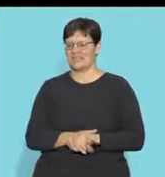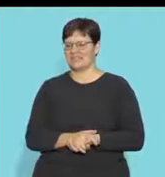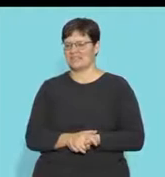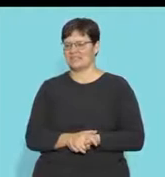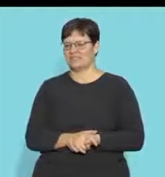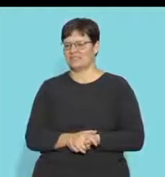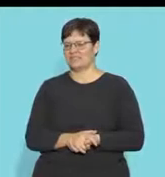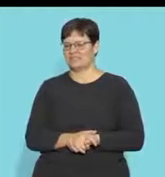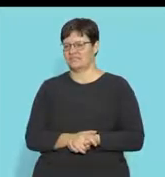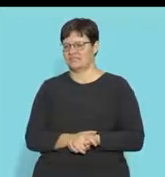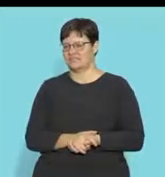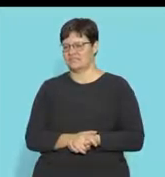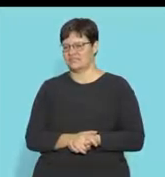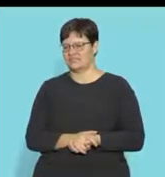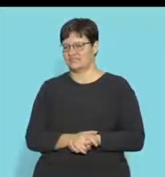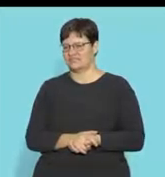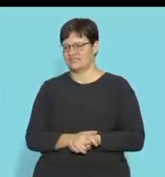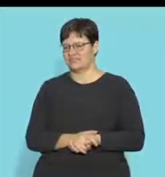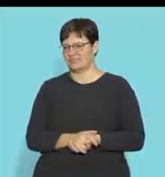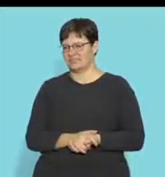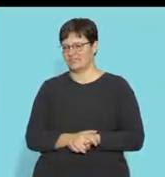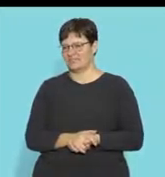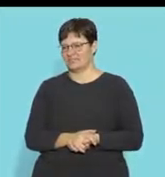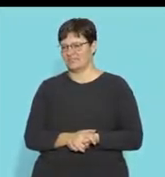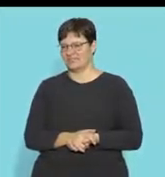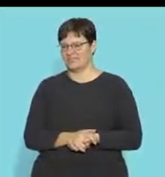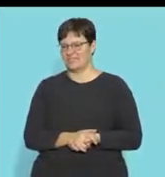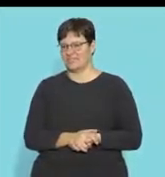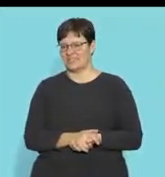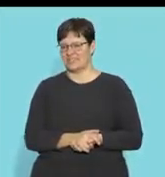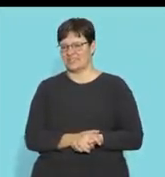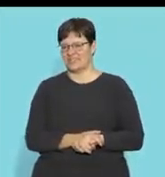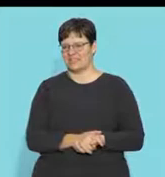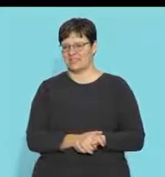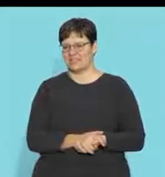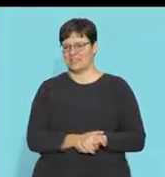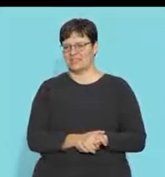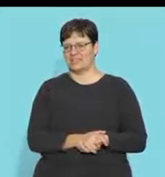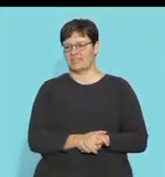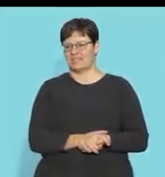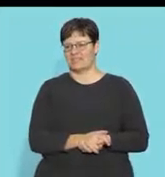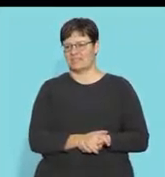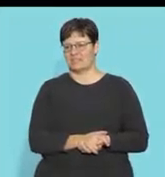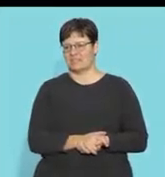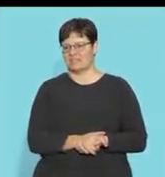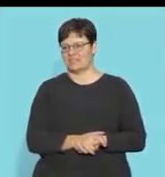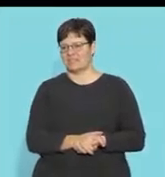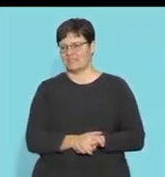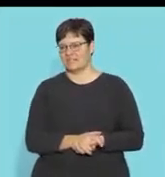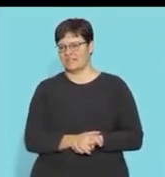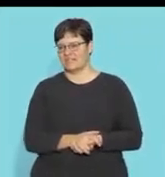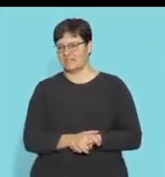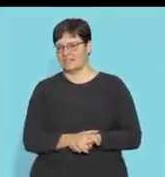No, you are right. You can just start with... Yeah, I'll just say, okay, I'll go on. Yeah.